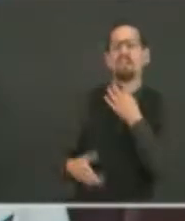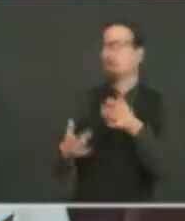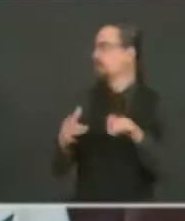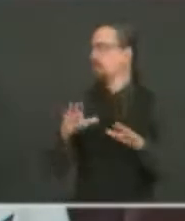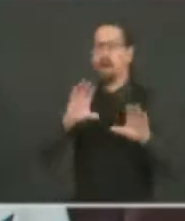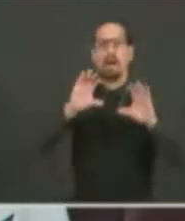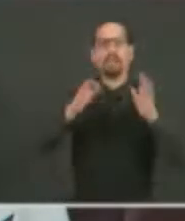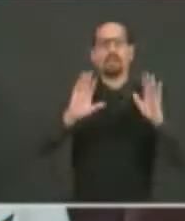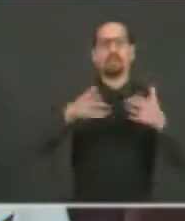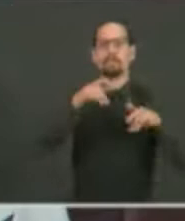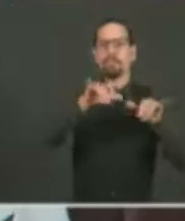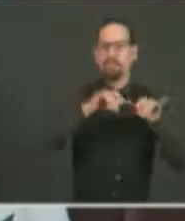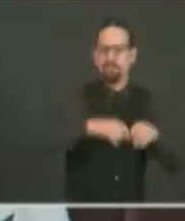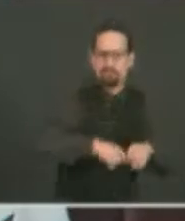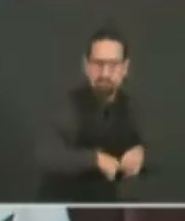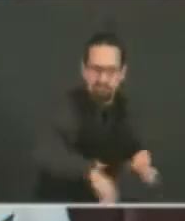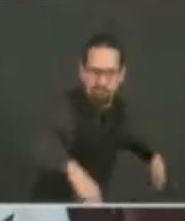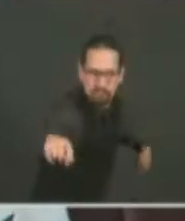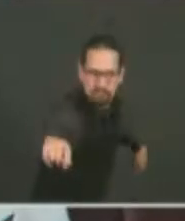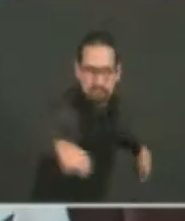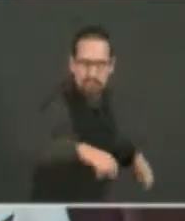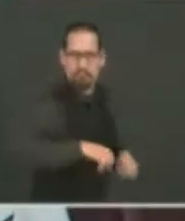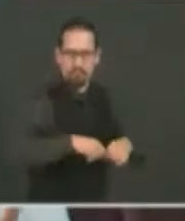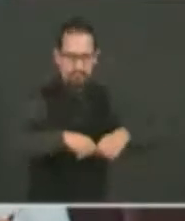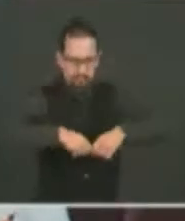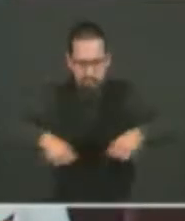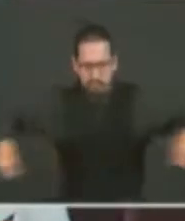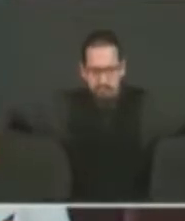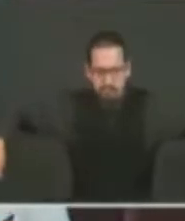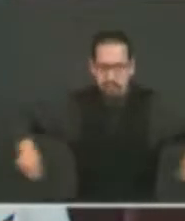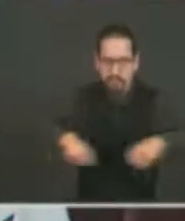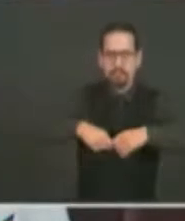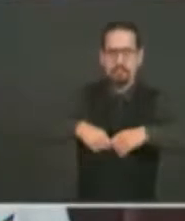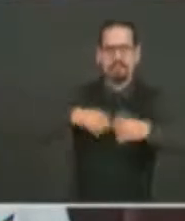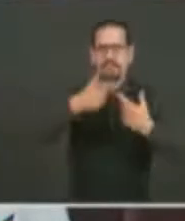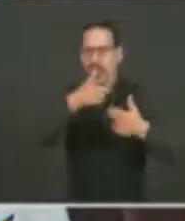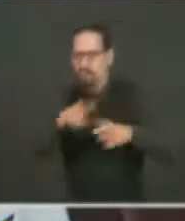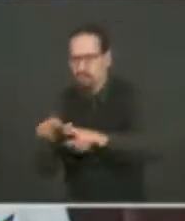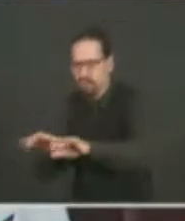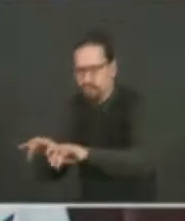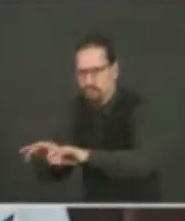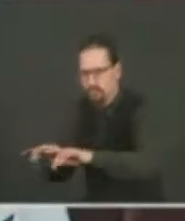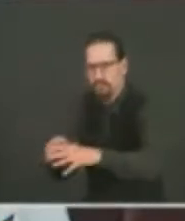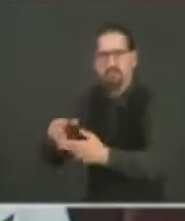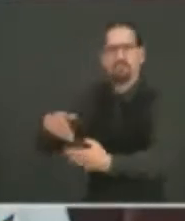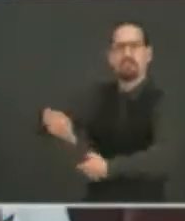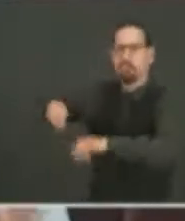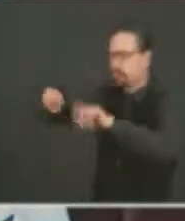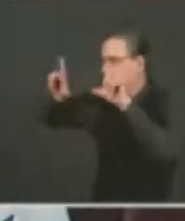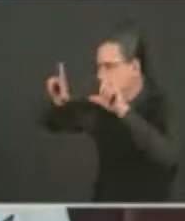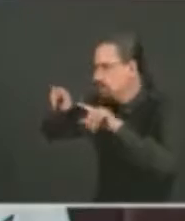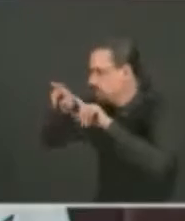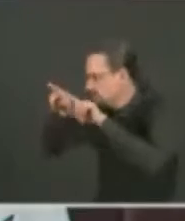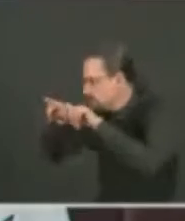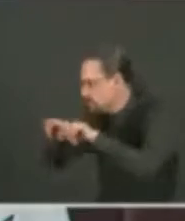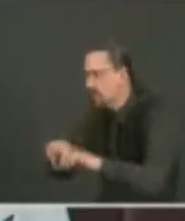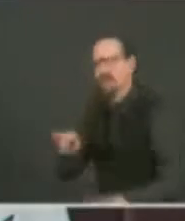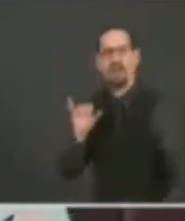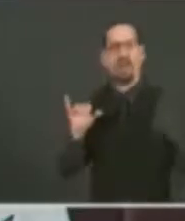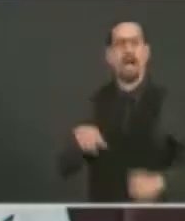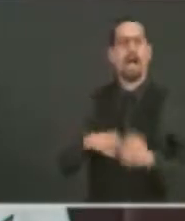the classroom, and figure out how many times the air changes in a given hour in that